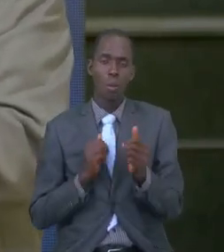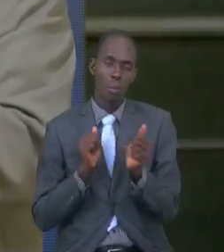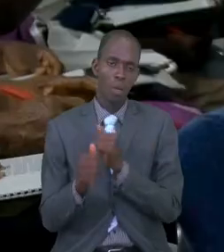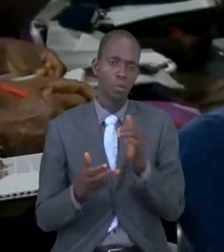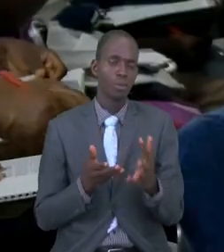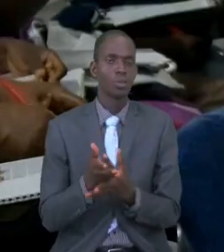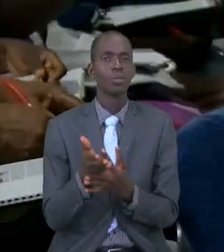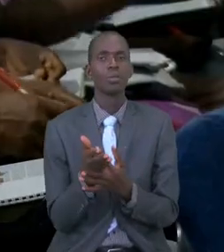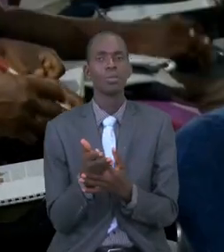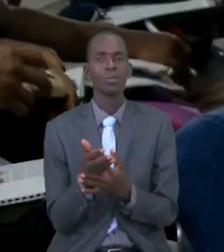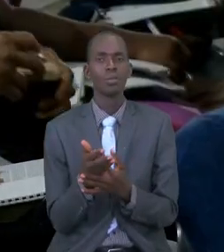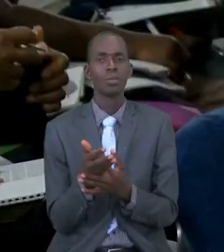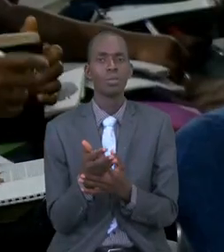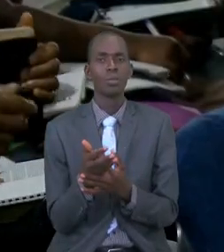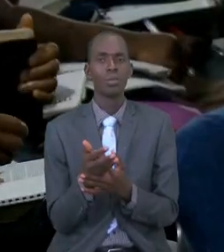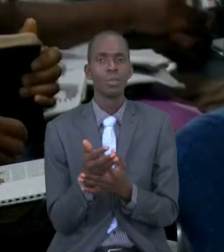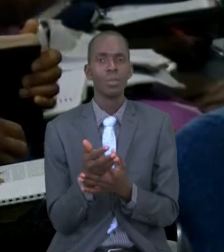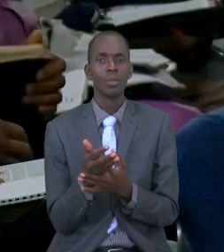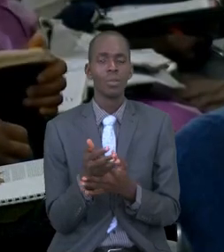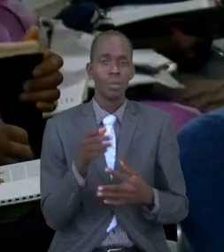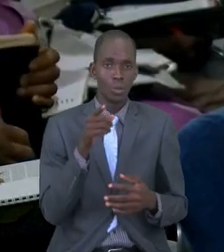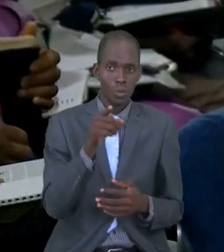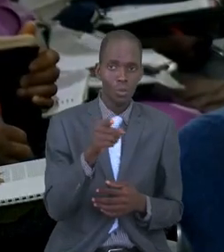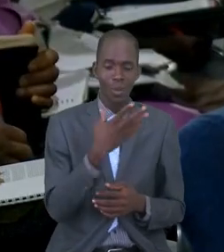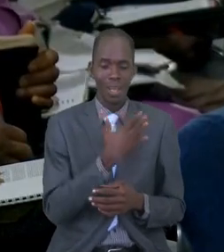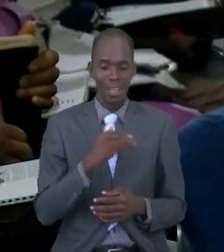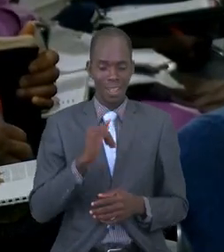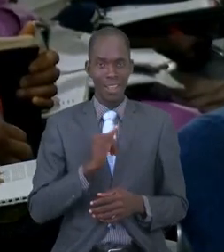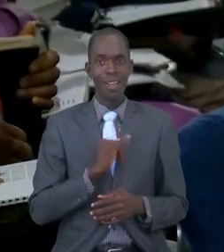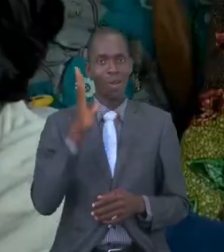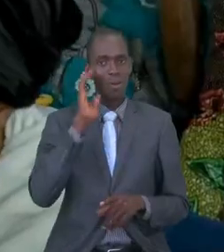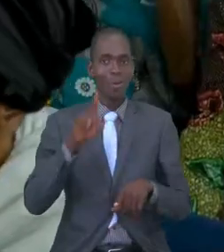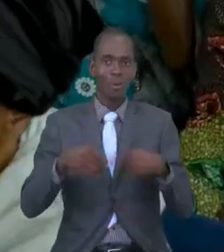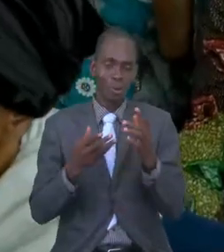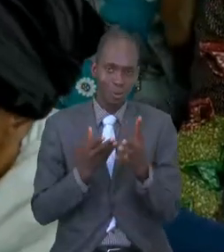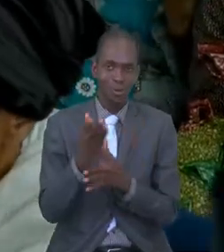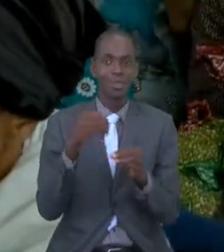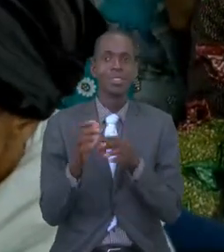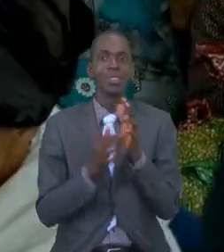over. You and I, they too went over.